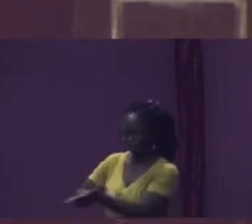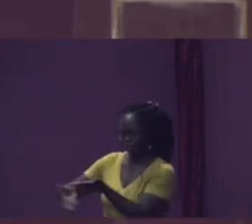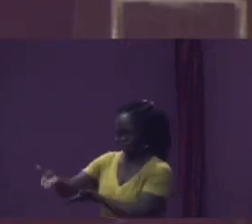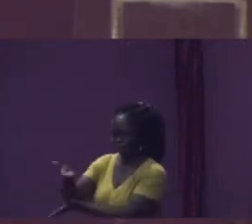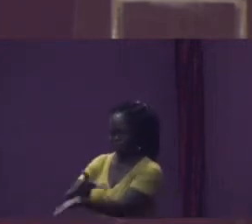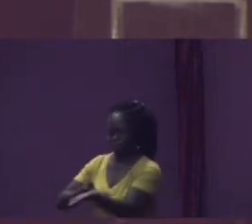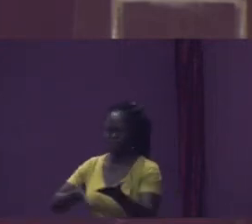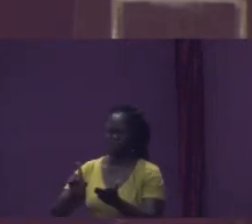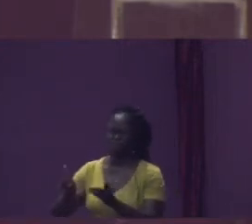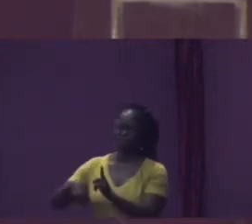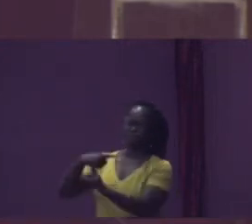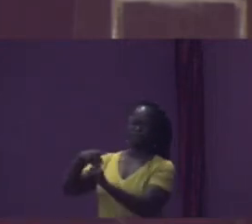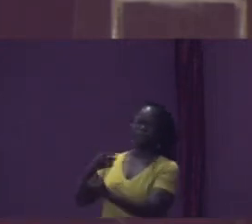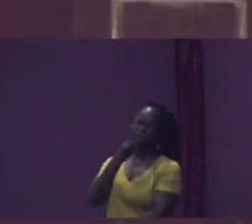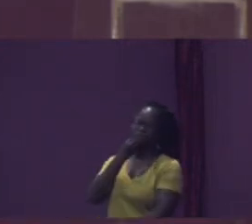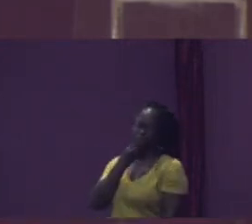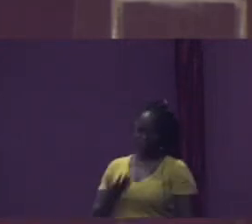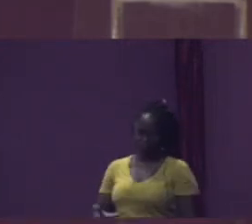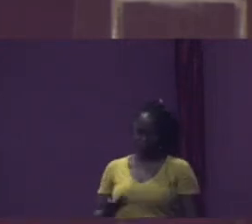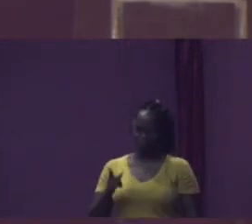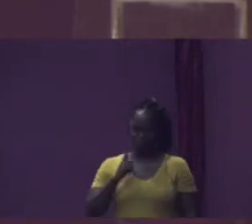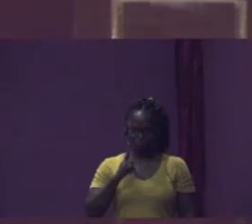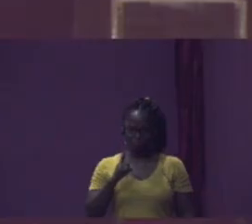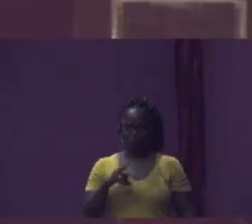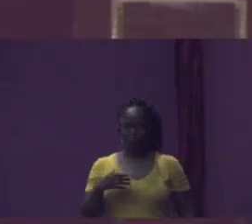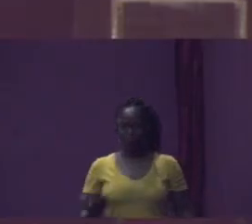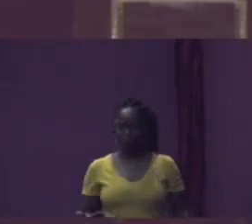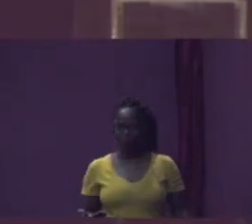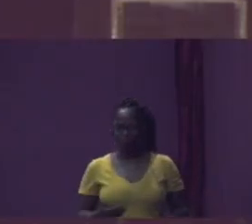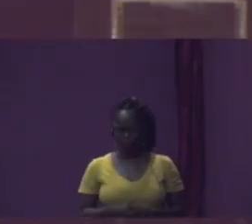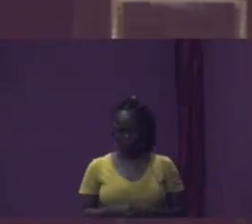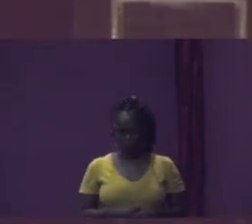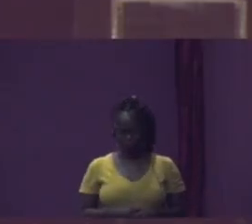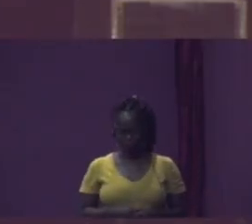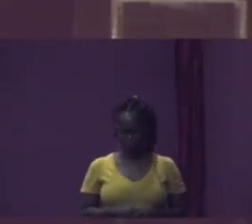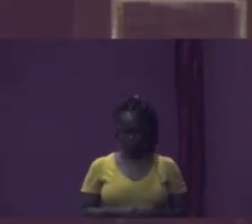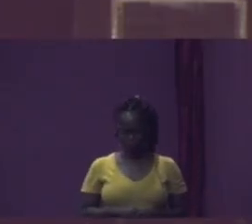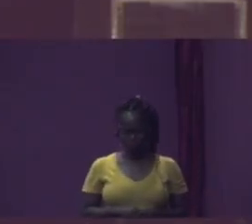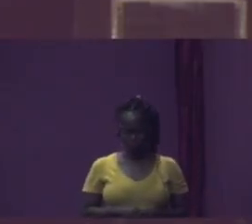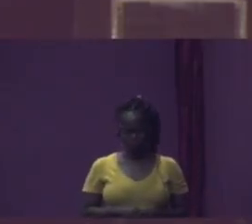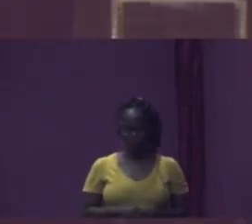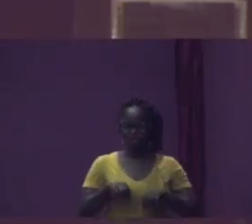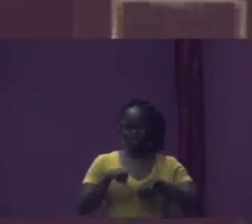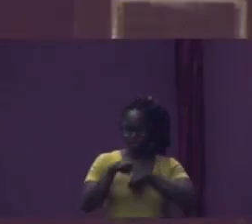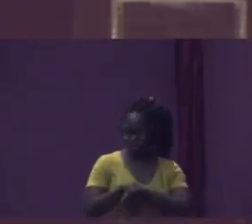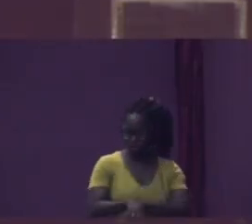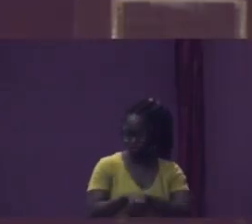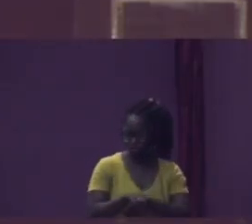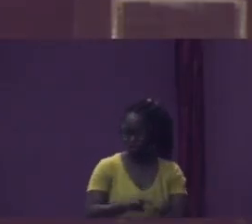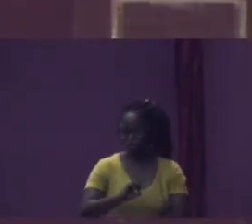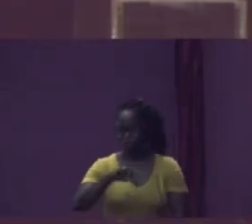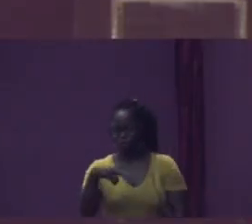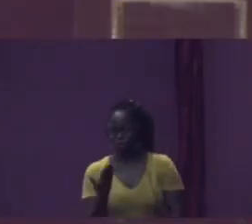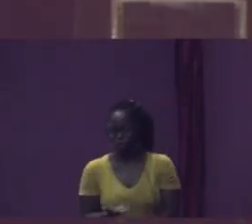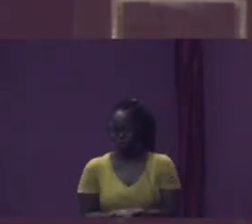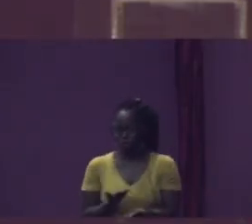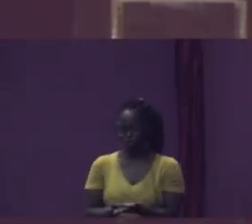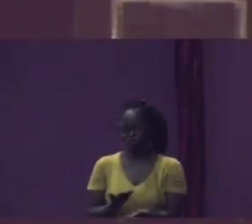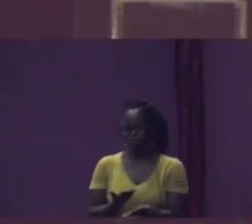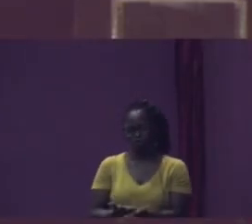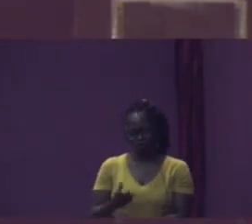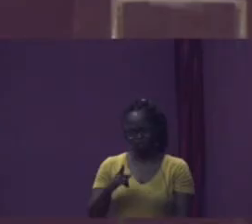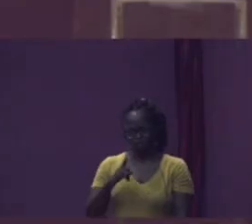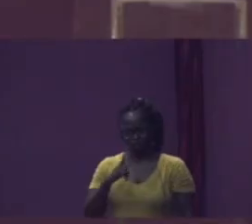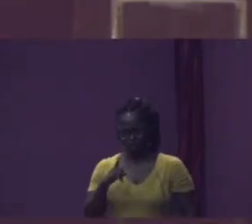and education that goes on. And in other cases, there can be different ideas that come